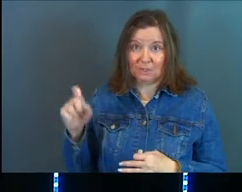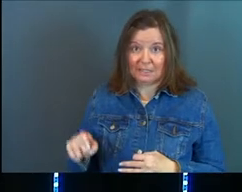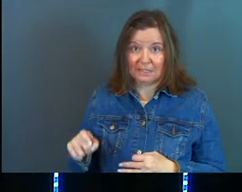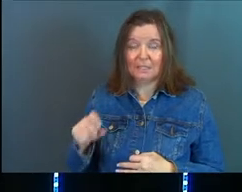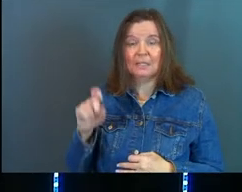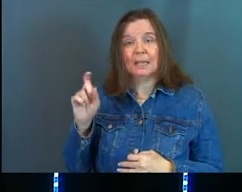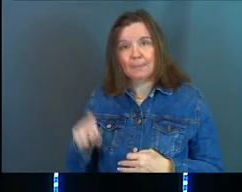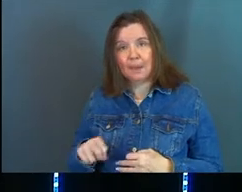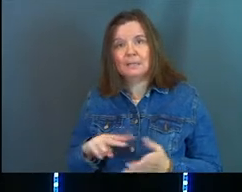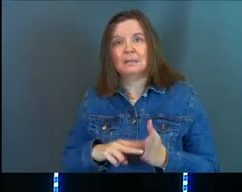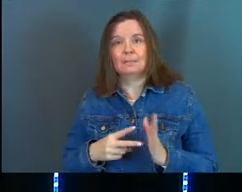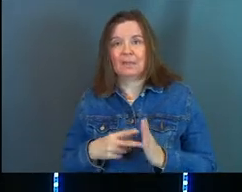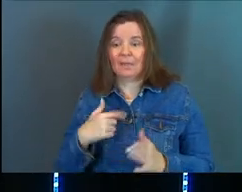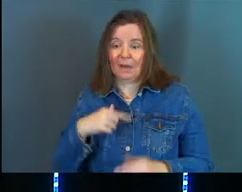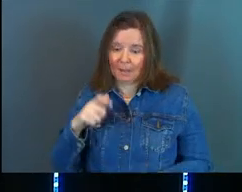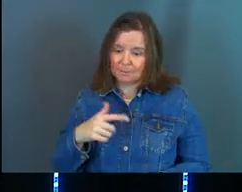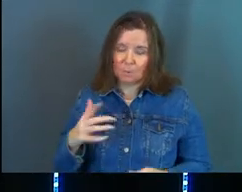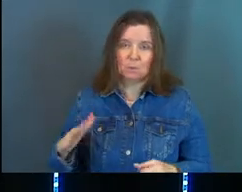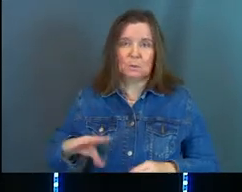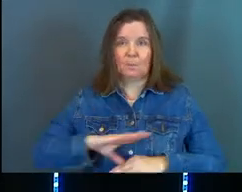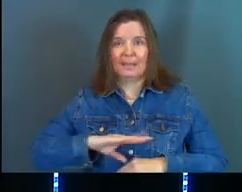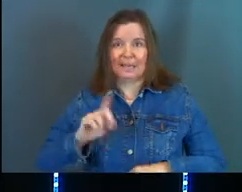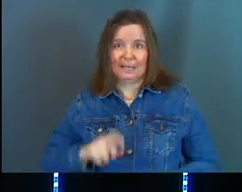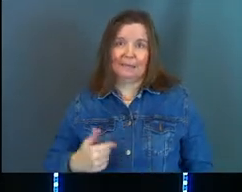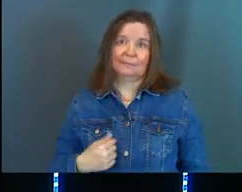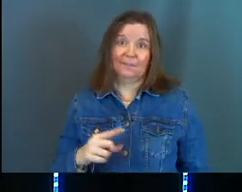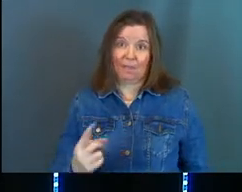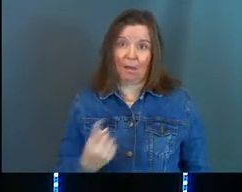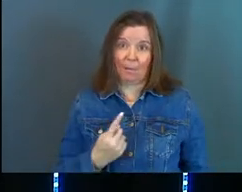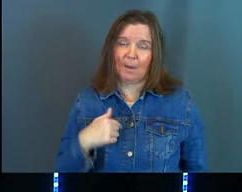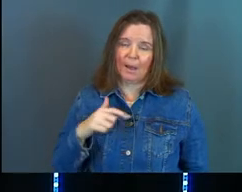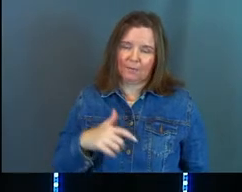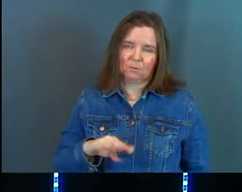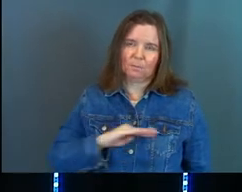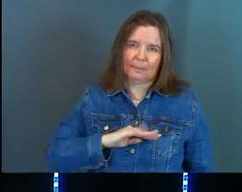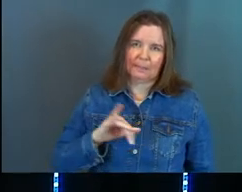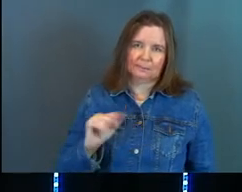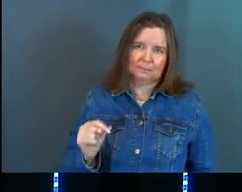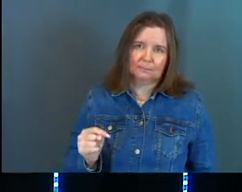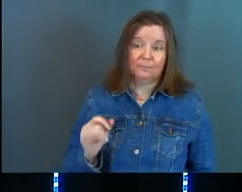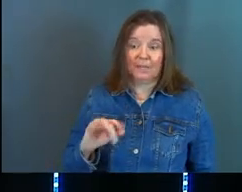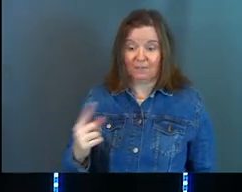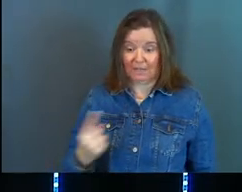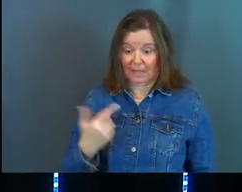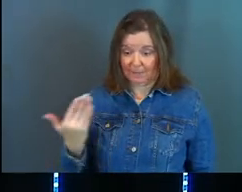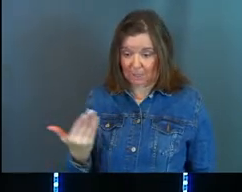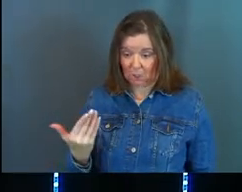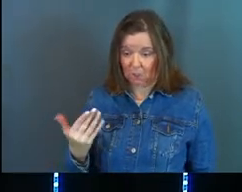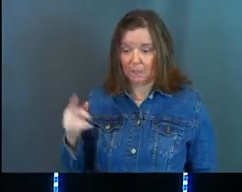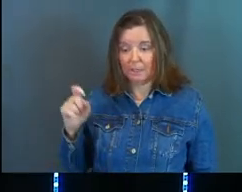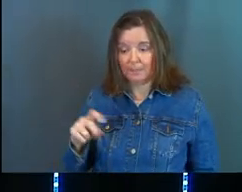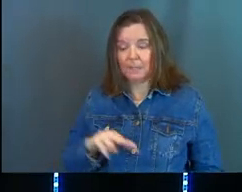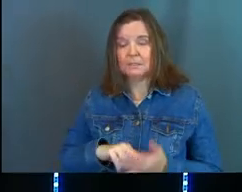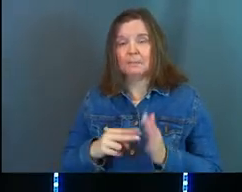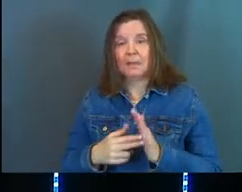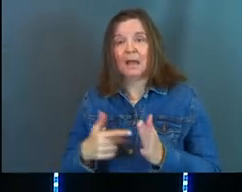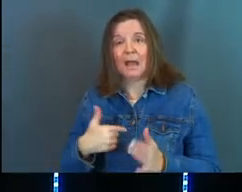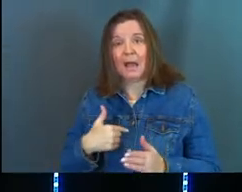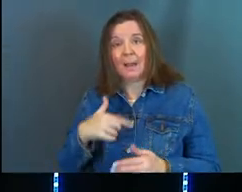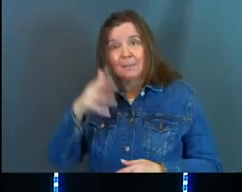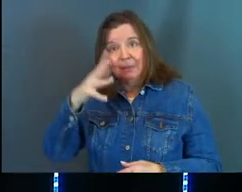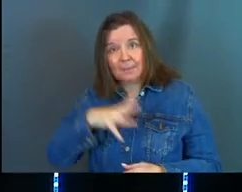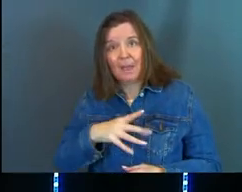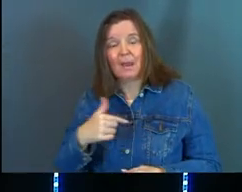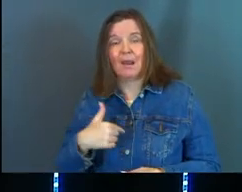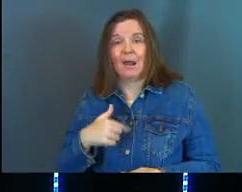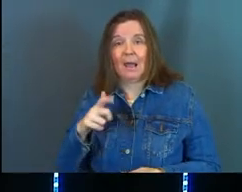need, it must mean that I'm supposed to meet the need. If they came here, it must mean I'm the